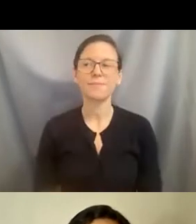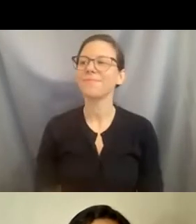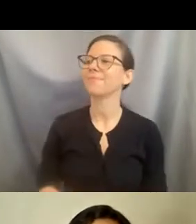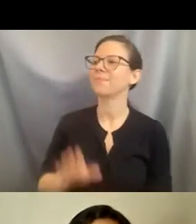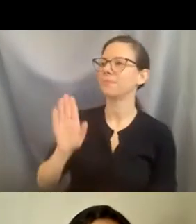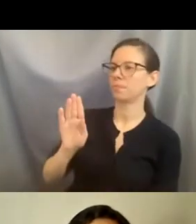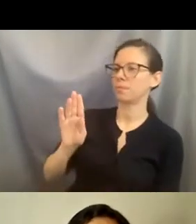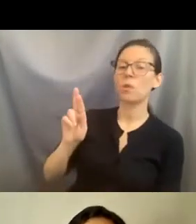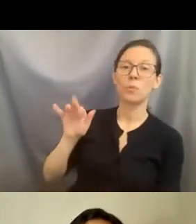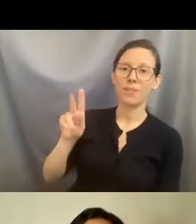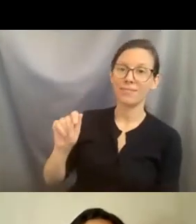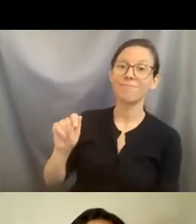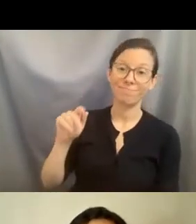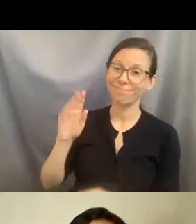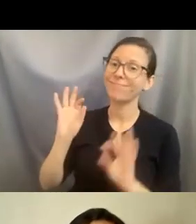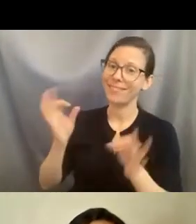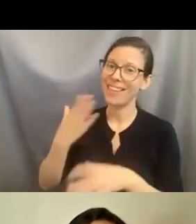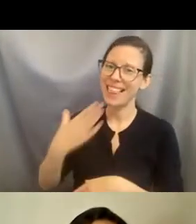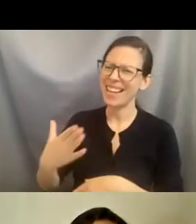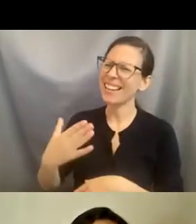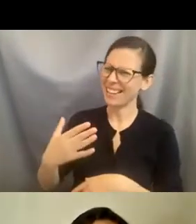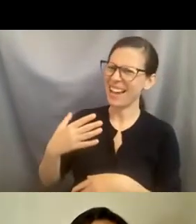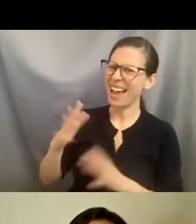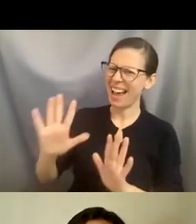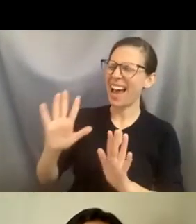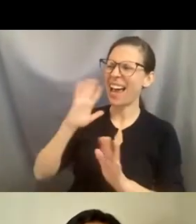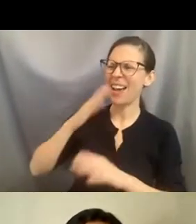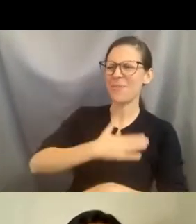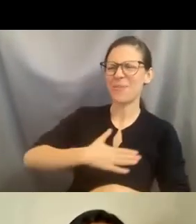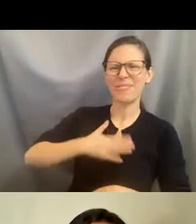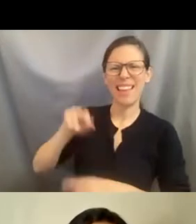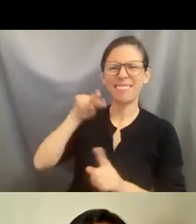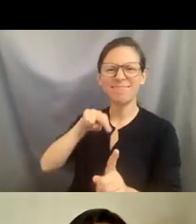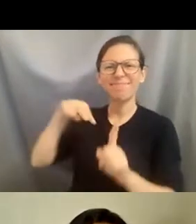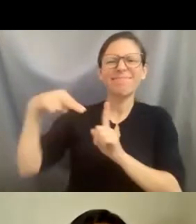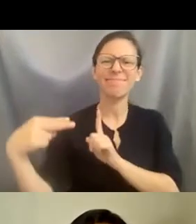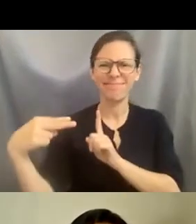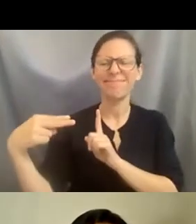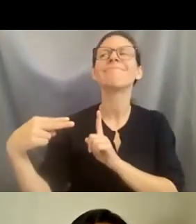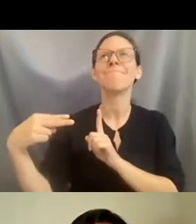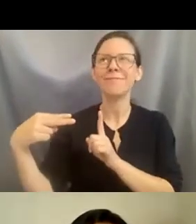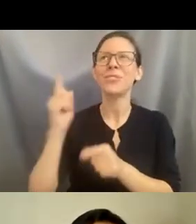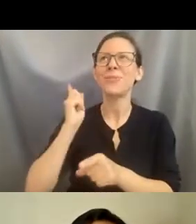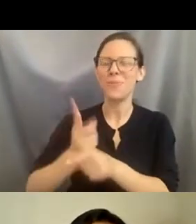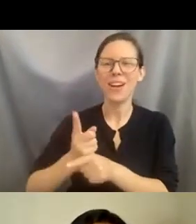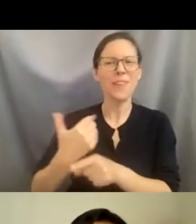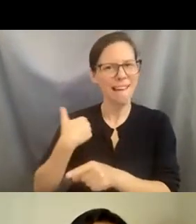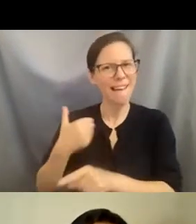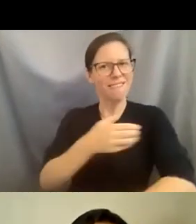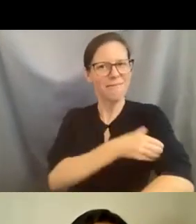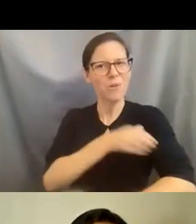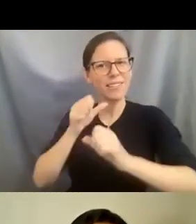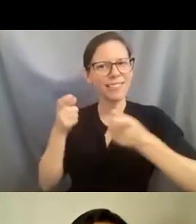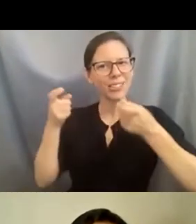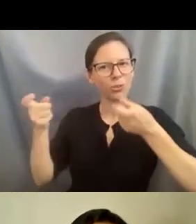Absolutely. Thank you. I always appreciate the reframe and energizing us that we do have the power to control this issue when we show up